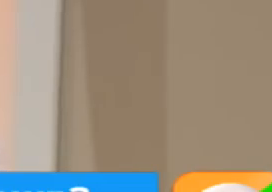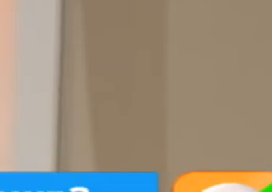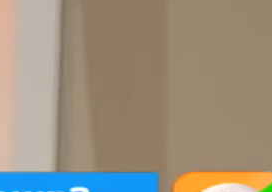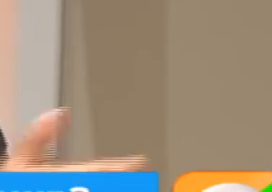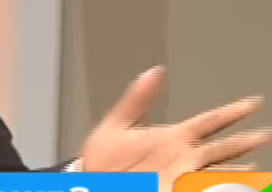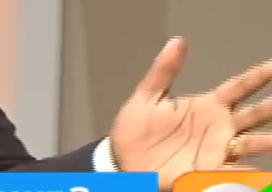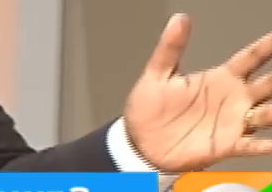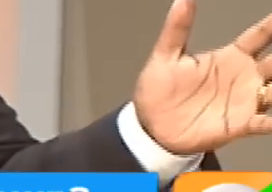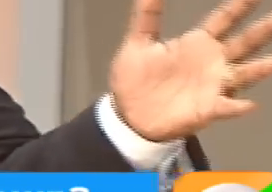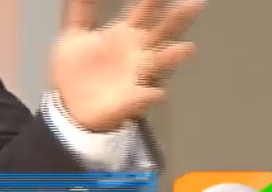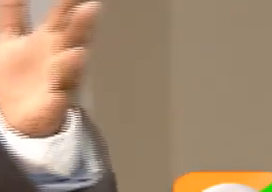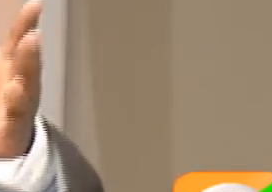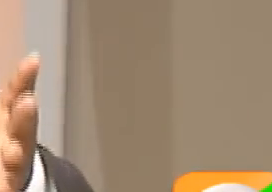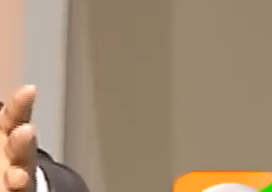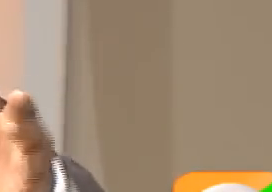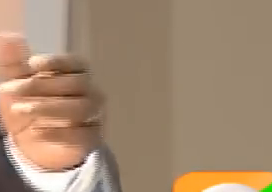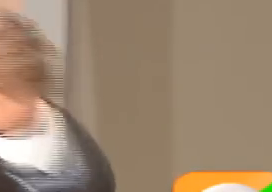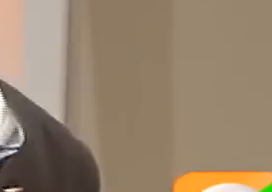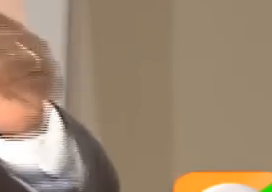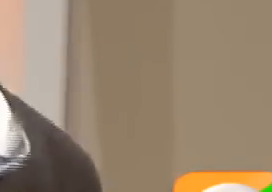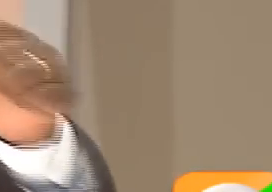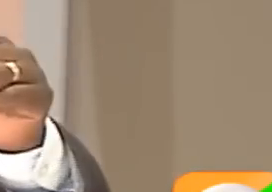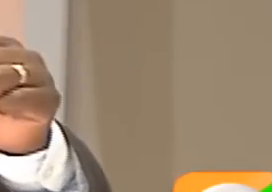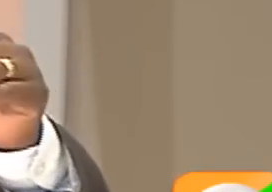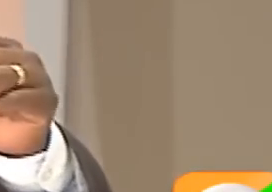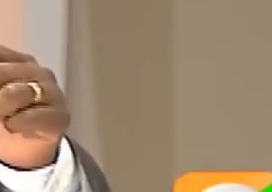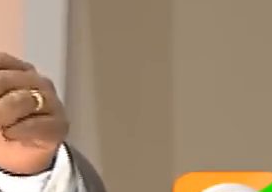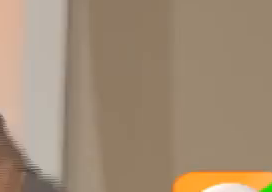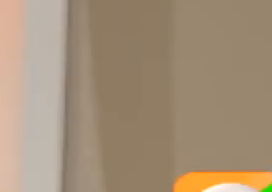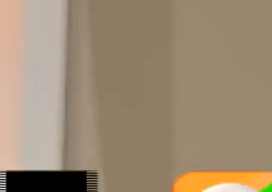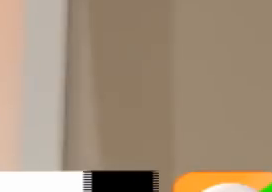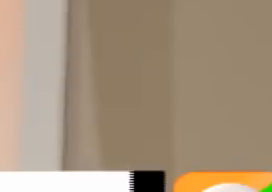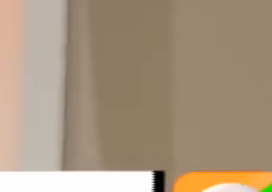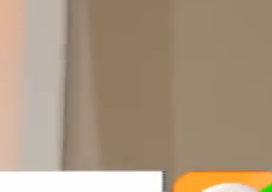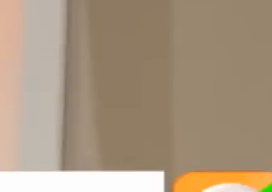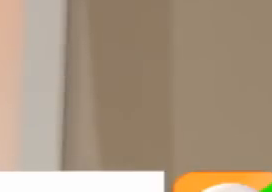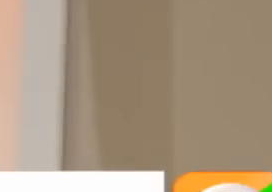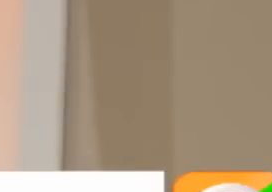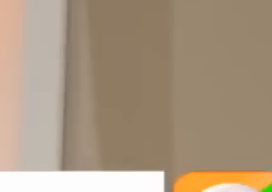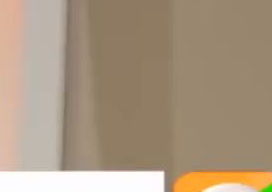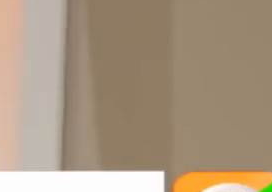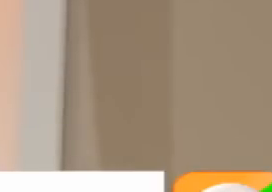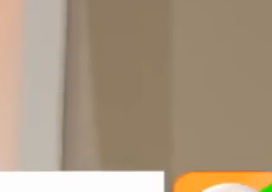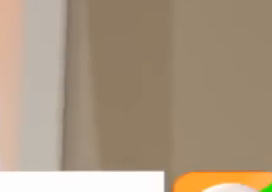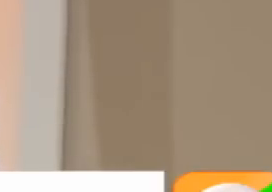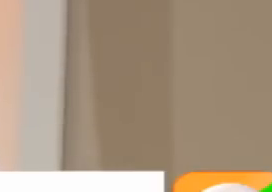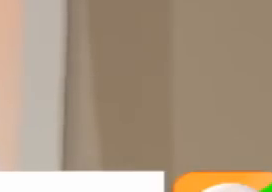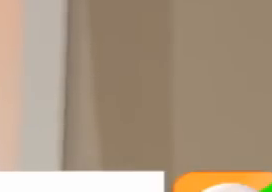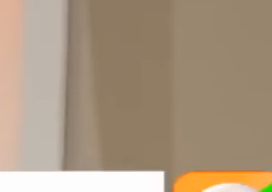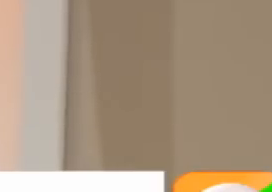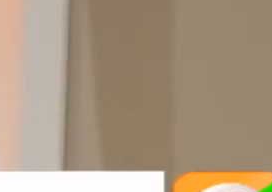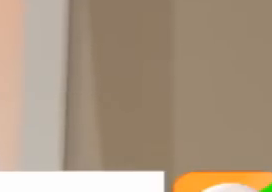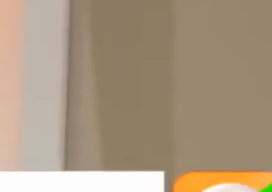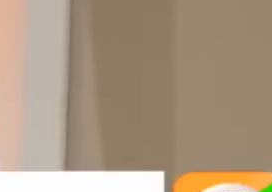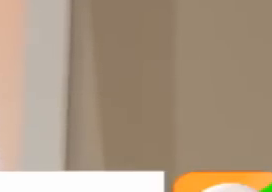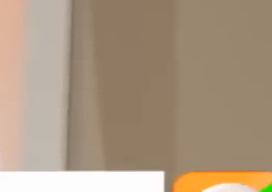when people were called to Uhuru Park to go and pick their letters? The previous day, he issued a statement that you guys don't go. What